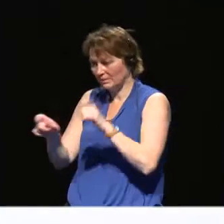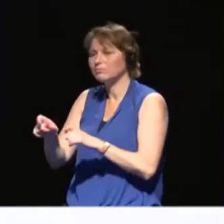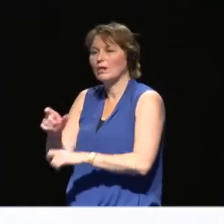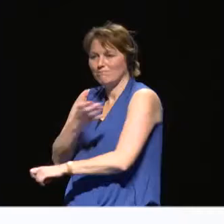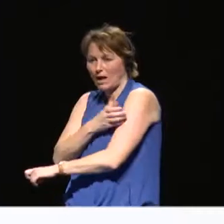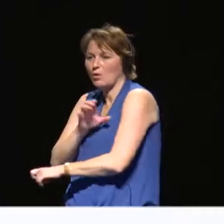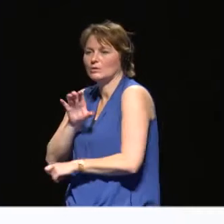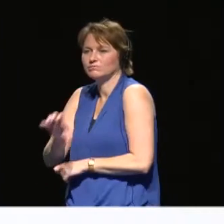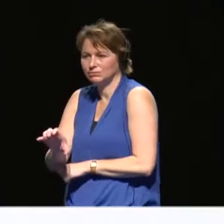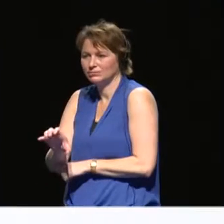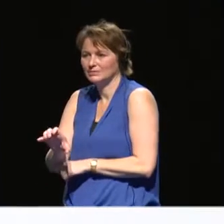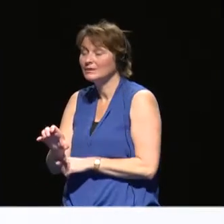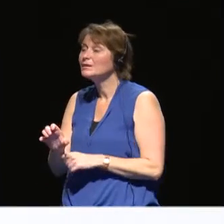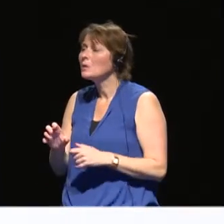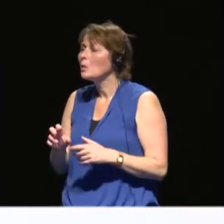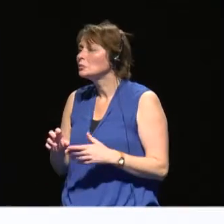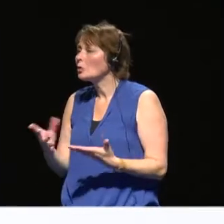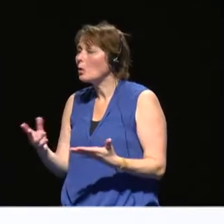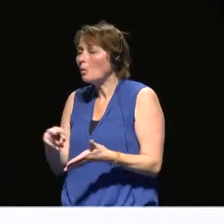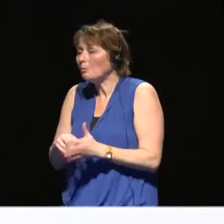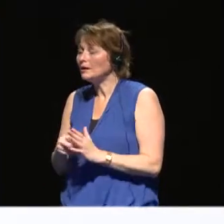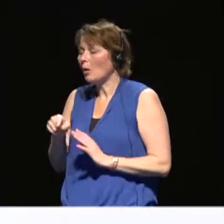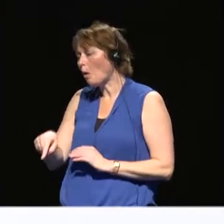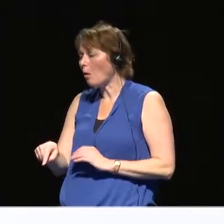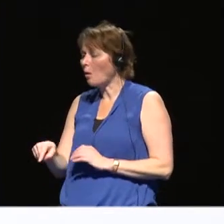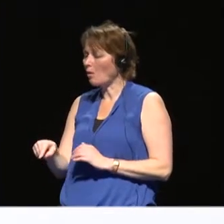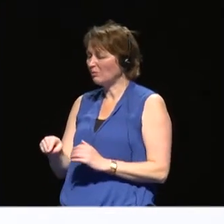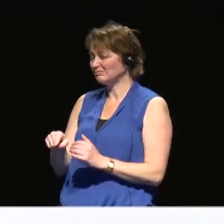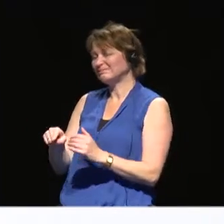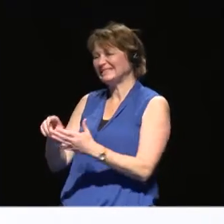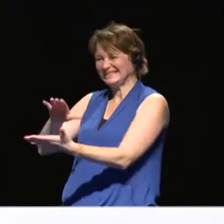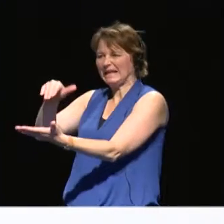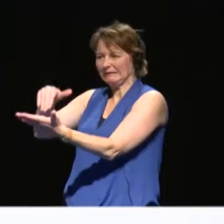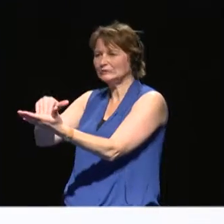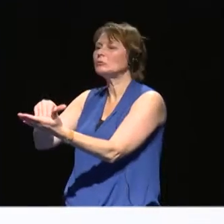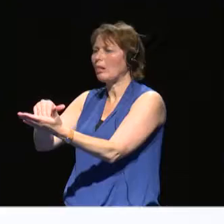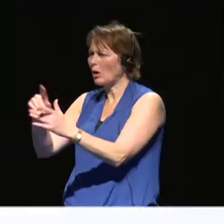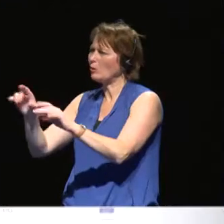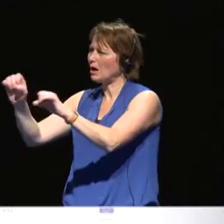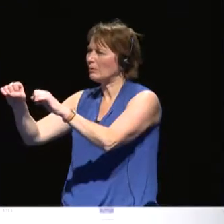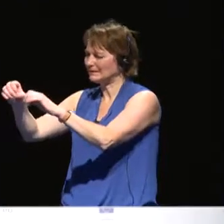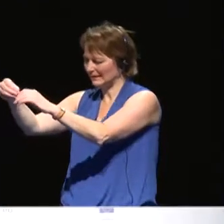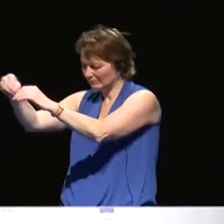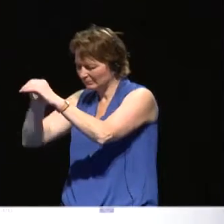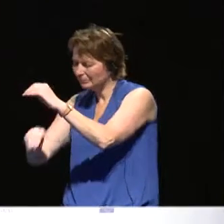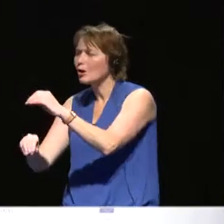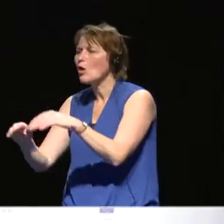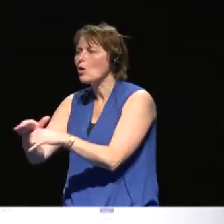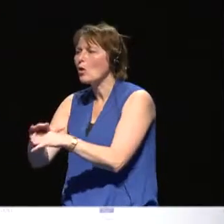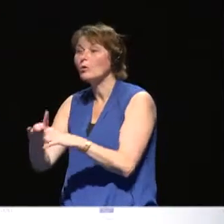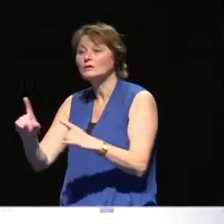Empowerment of the people locally does not mean that the centralization of the competences to the local authorities. It also means